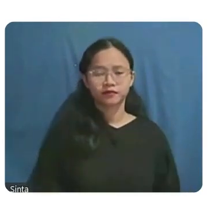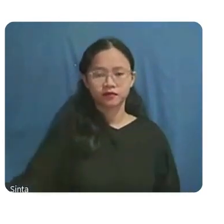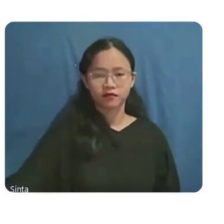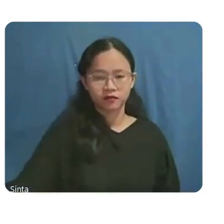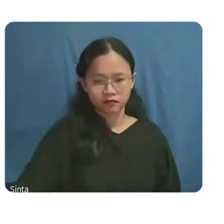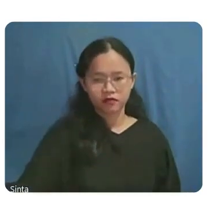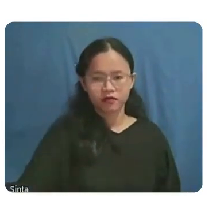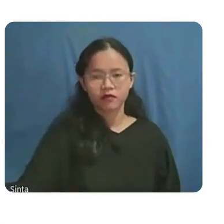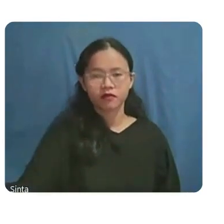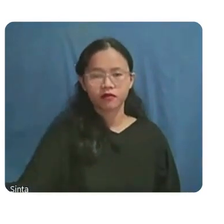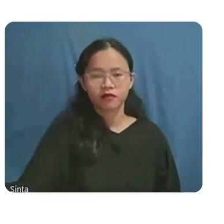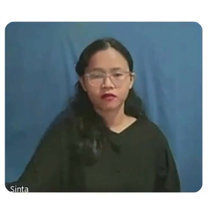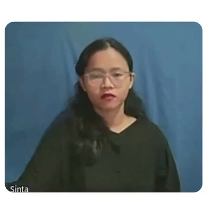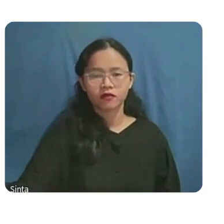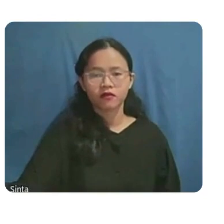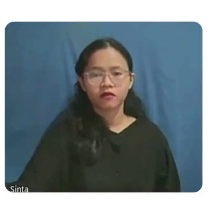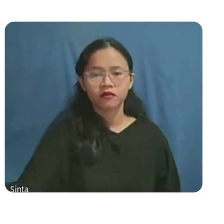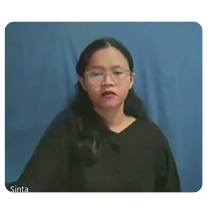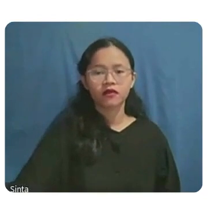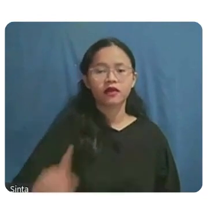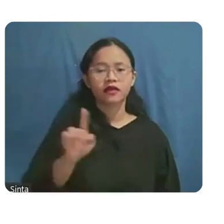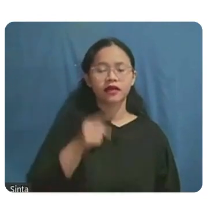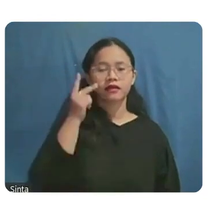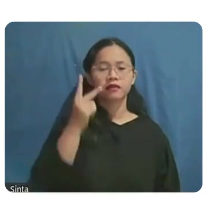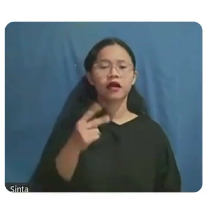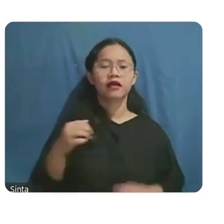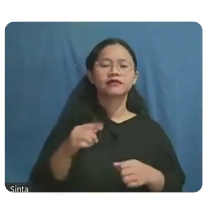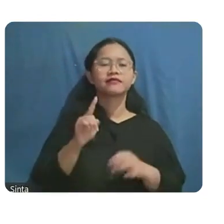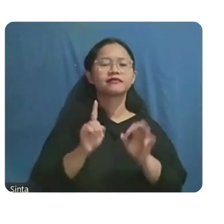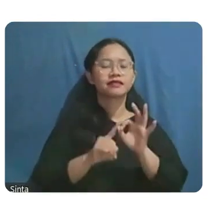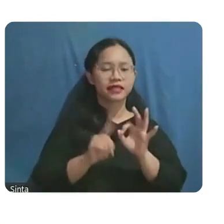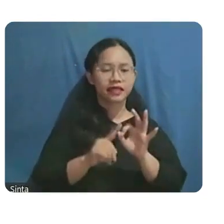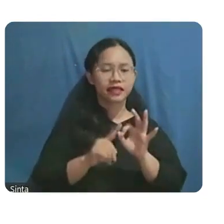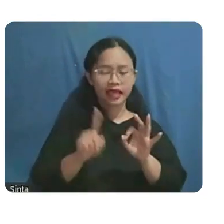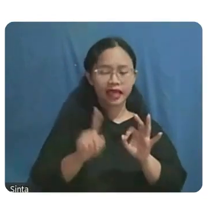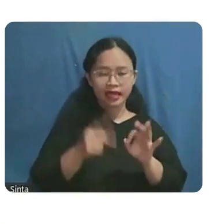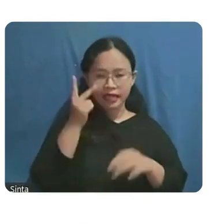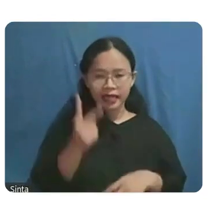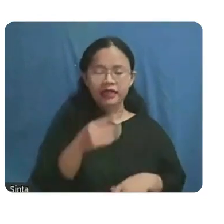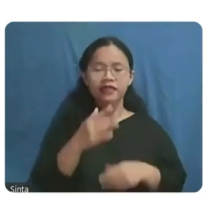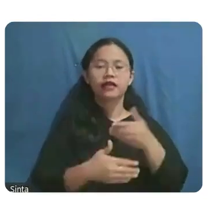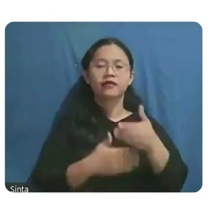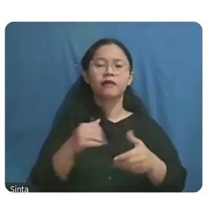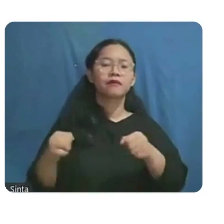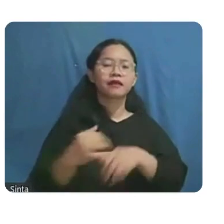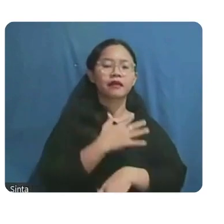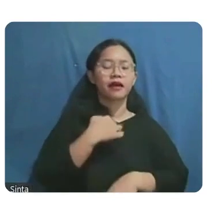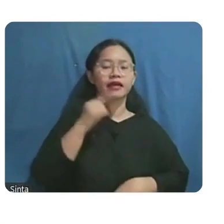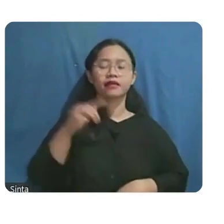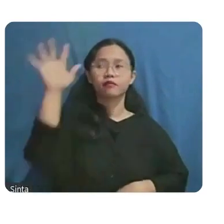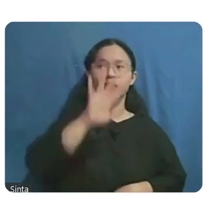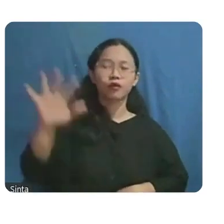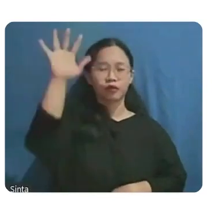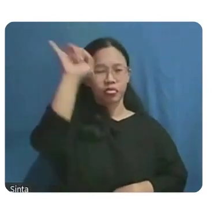common source of air pollution came from the factories, vehicles, forest fires,